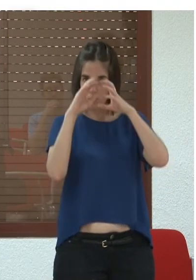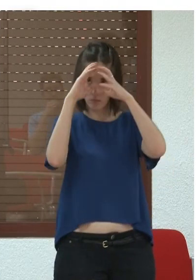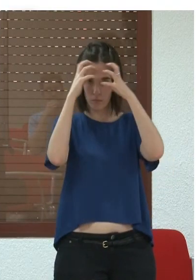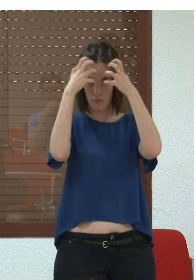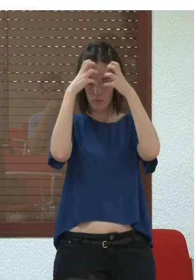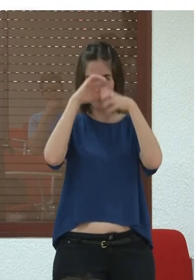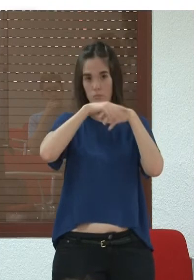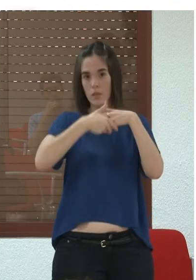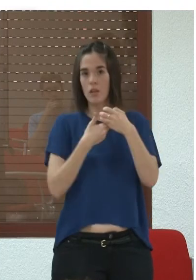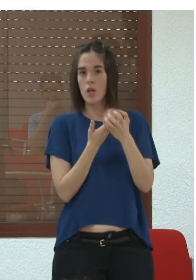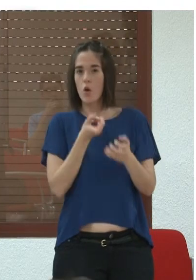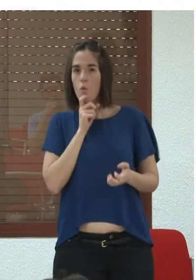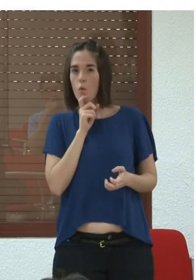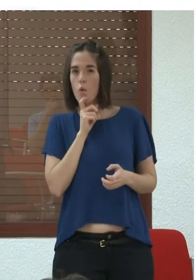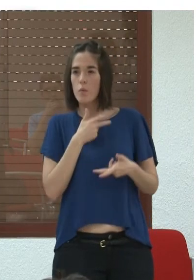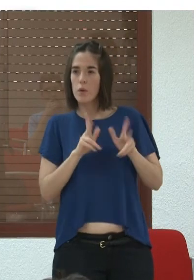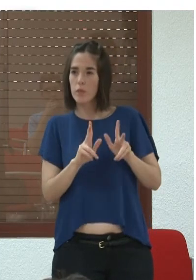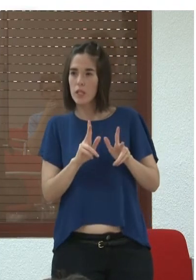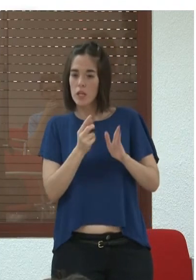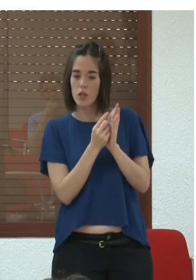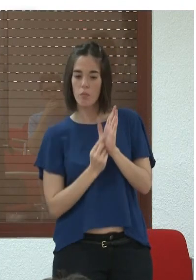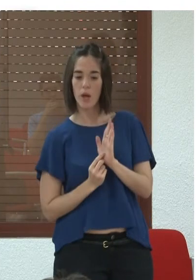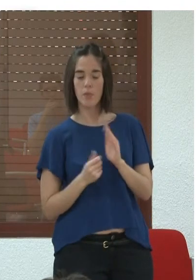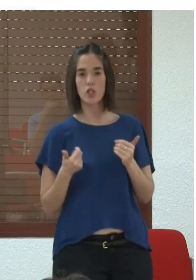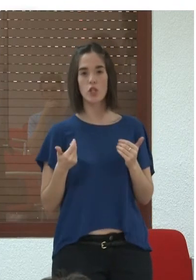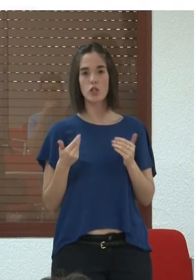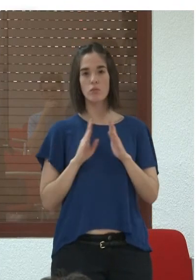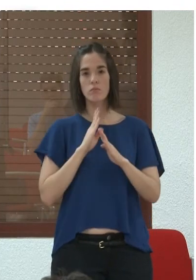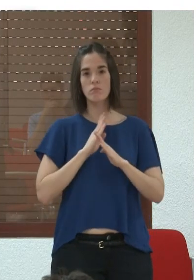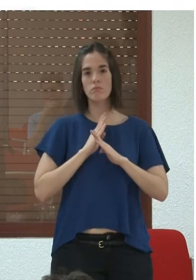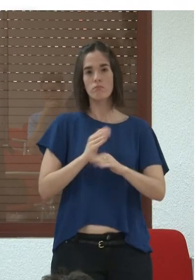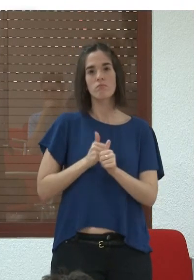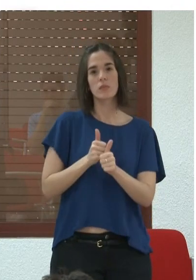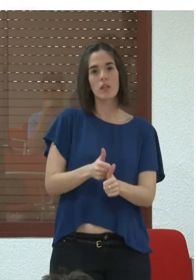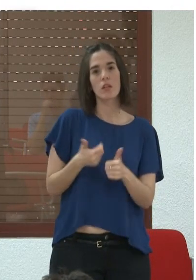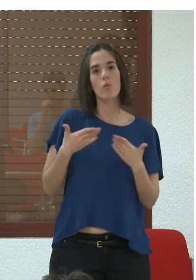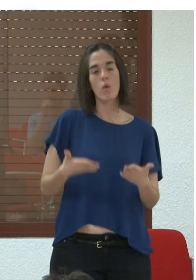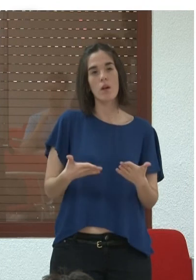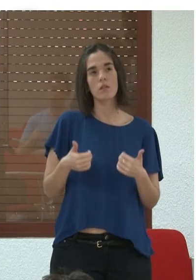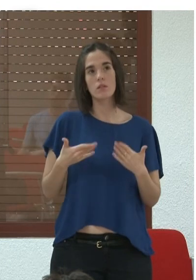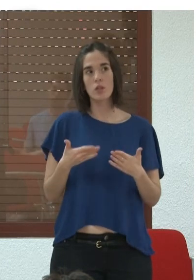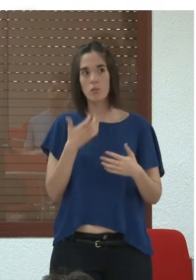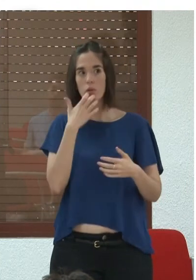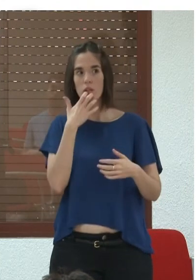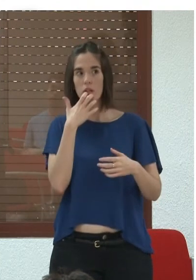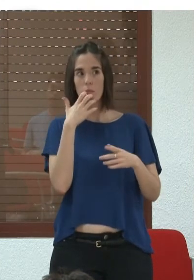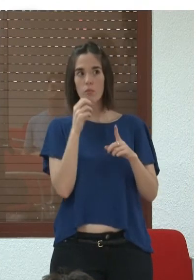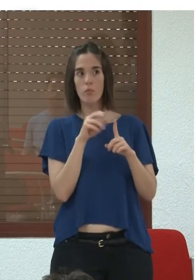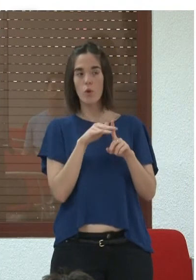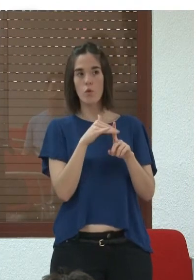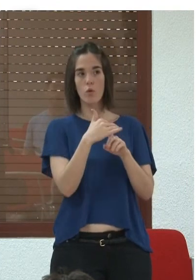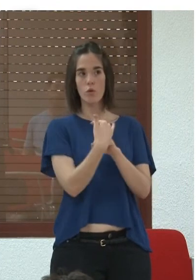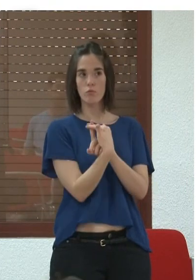cortex planteamiento of the principal brain de la seems to FDA be allowed by sería the FDA. el mundo anglosajón, por tanto